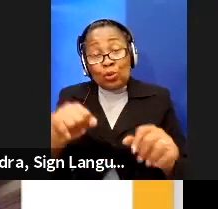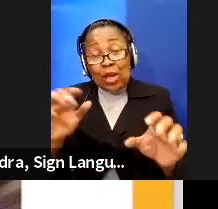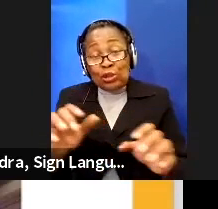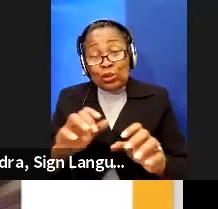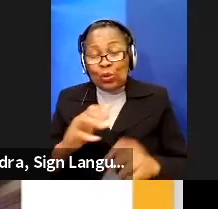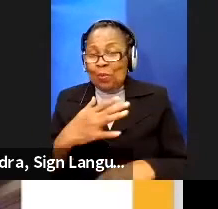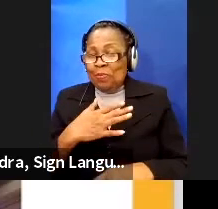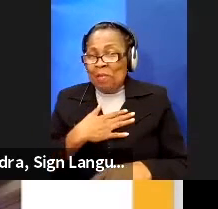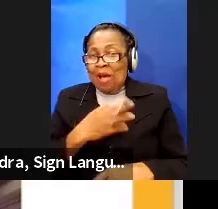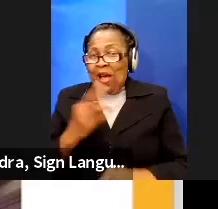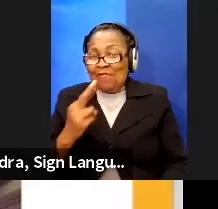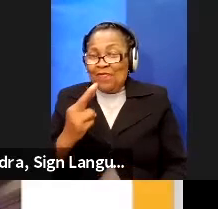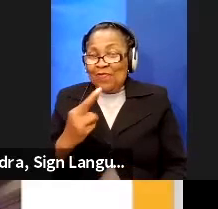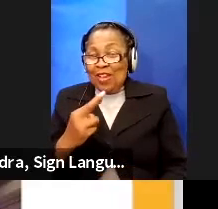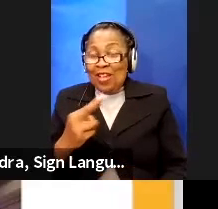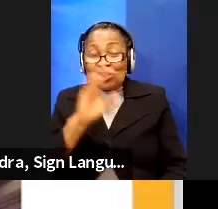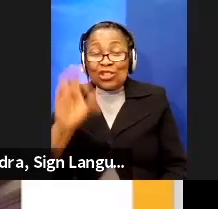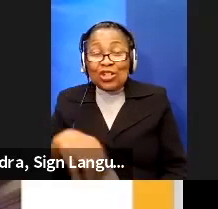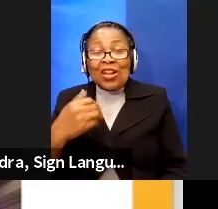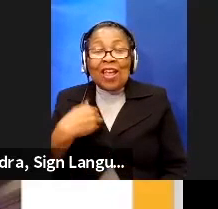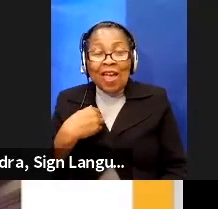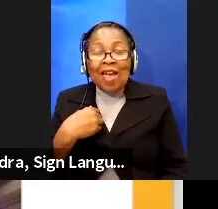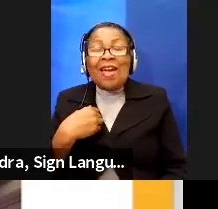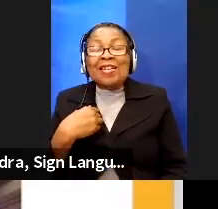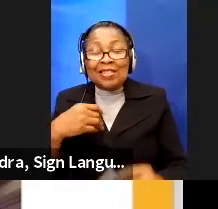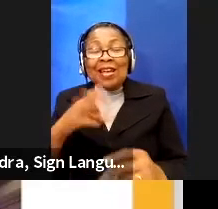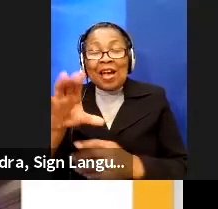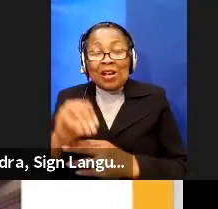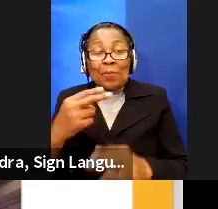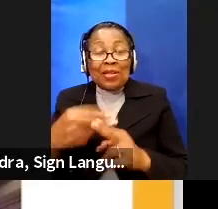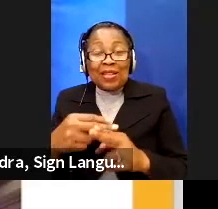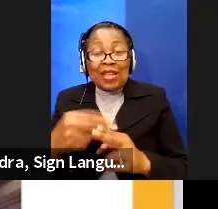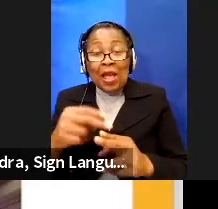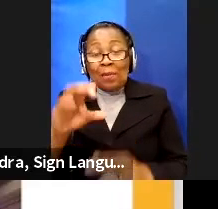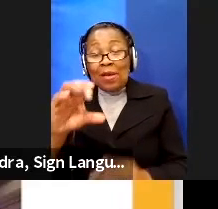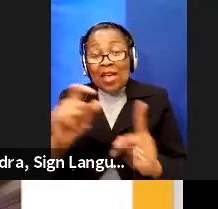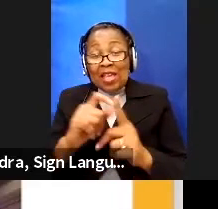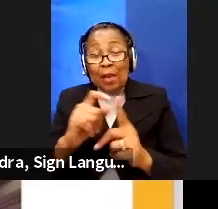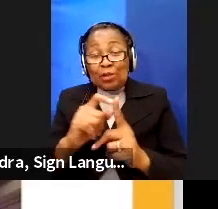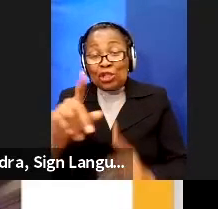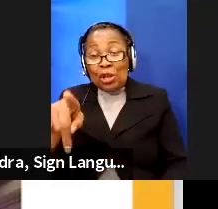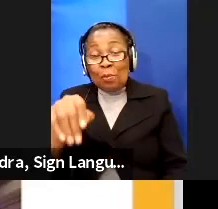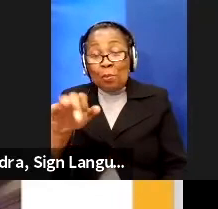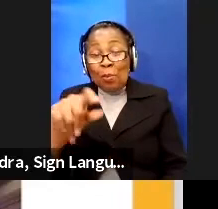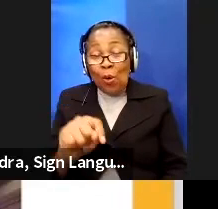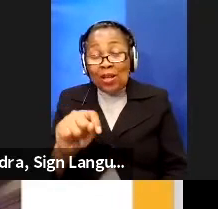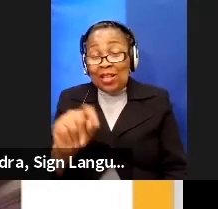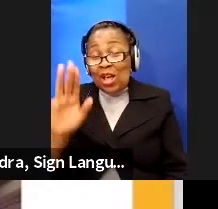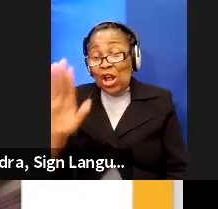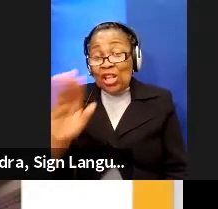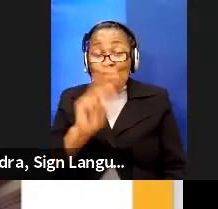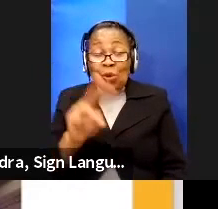Chicago has a company called Caption Point. And on his website, he has awesome best